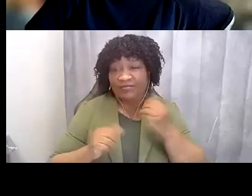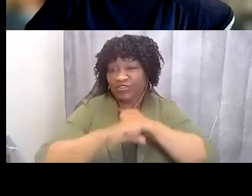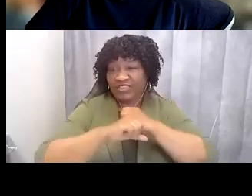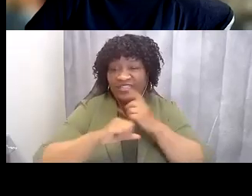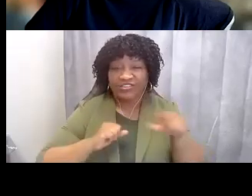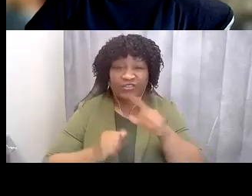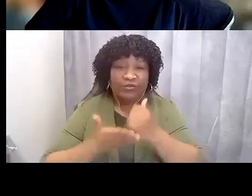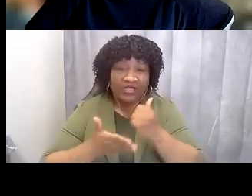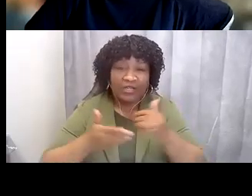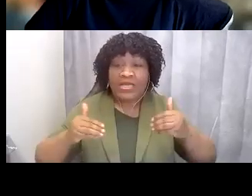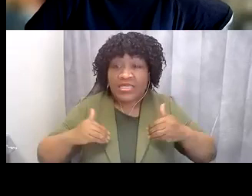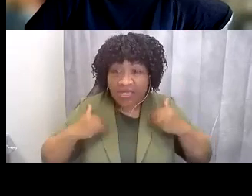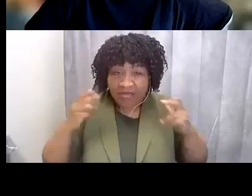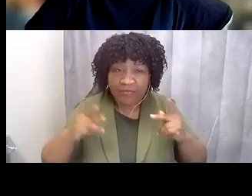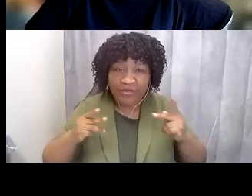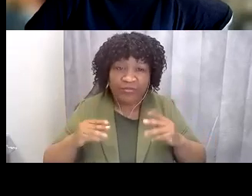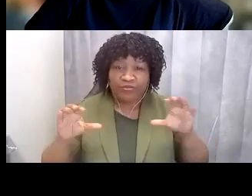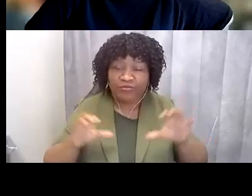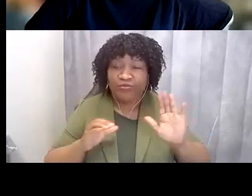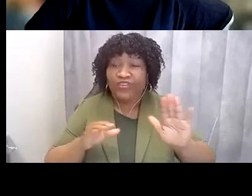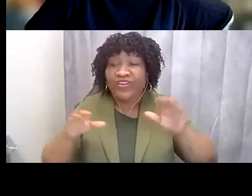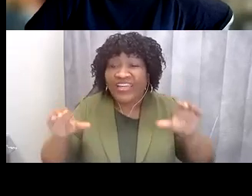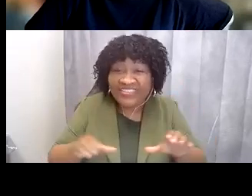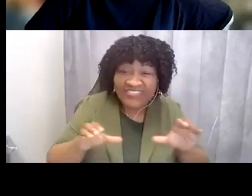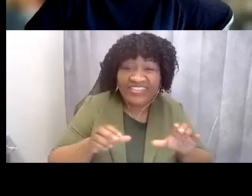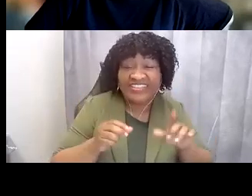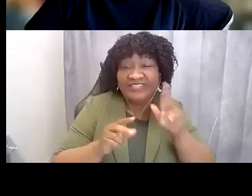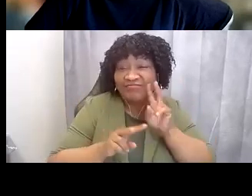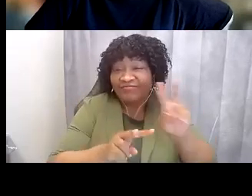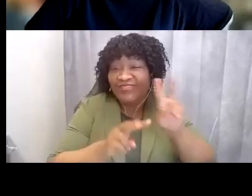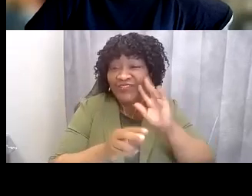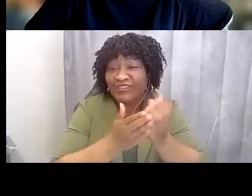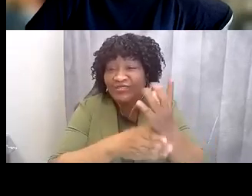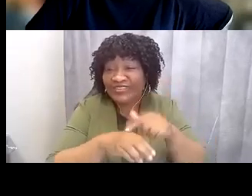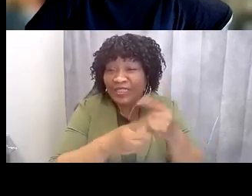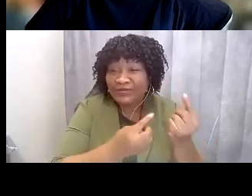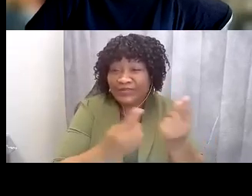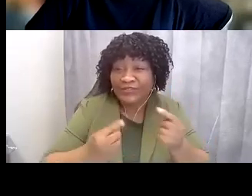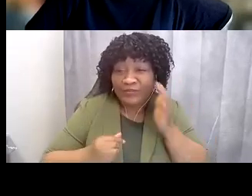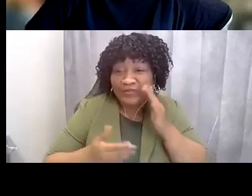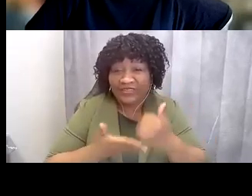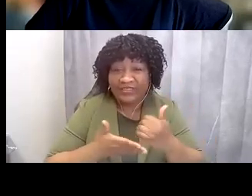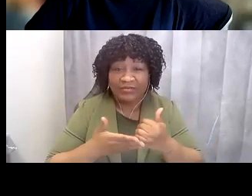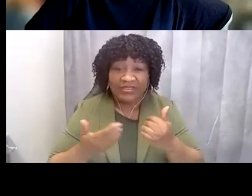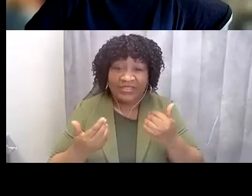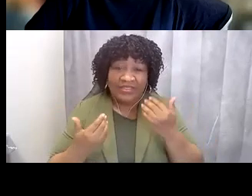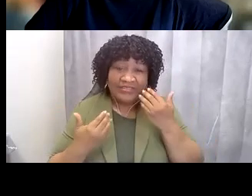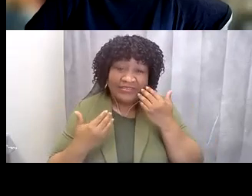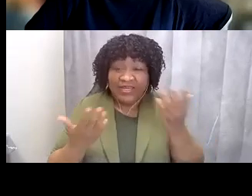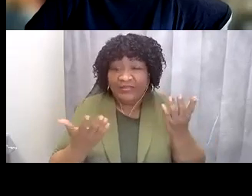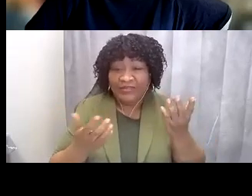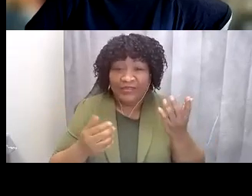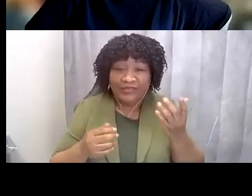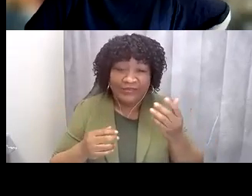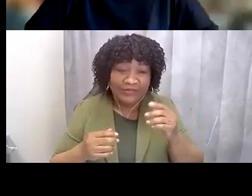help young people be able to do the things, the activities they look forward to doing in the spring. I don't know what that end is. Let's see,